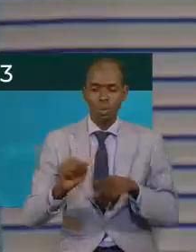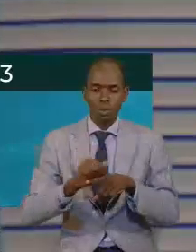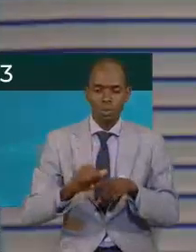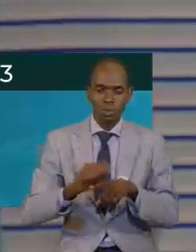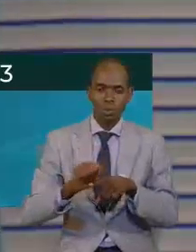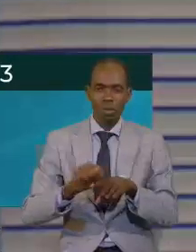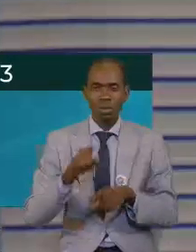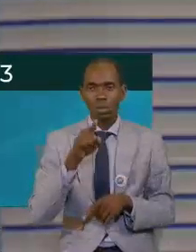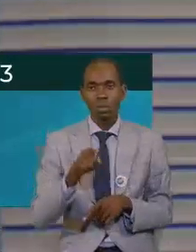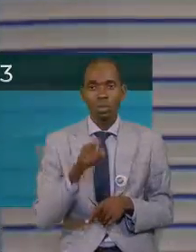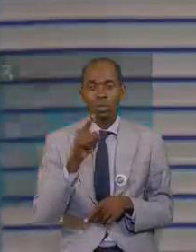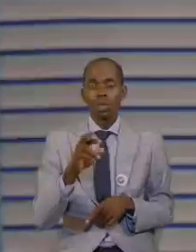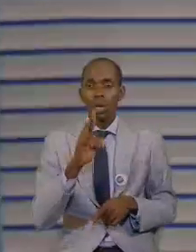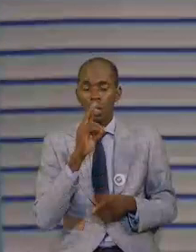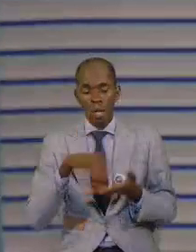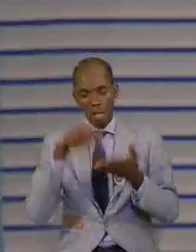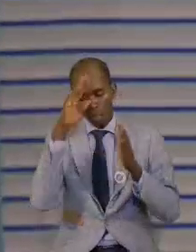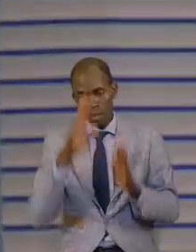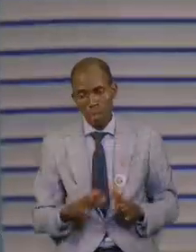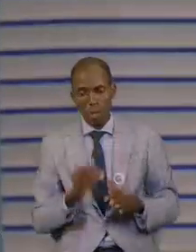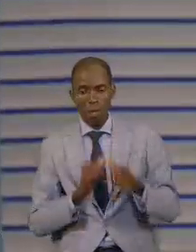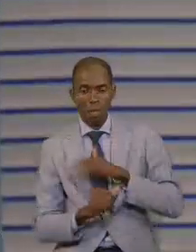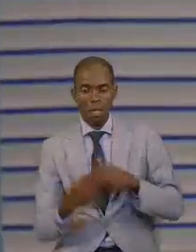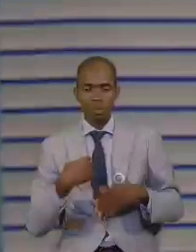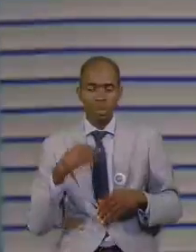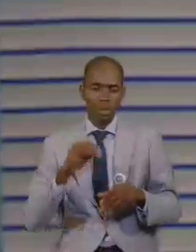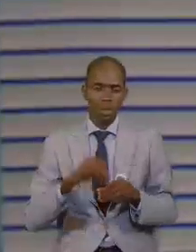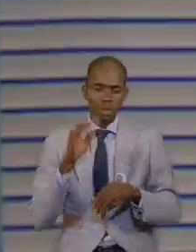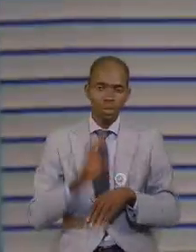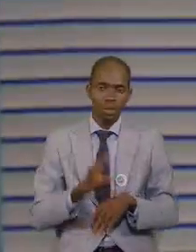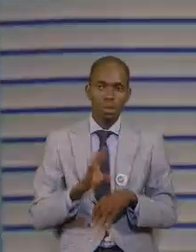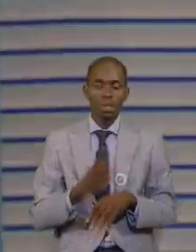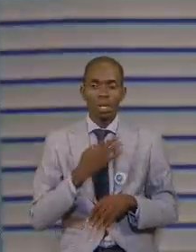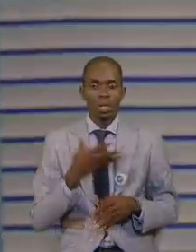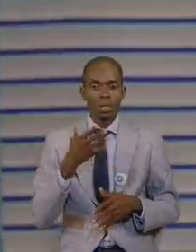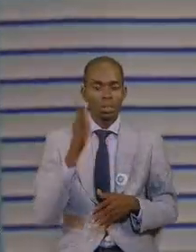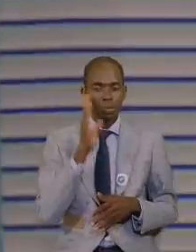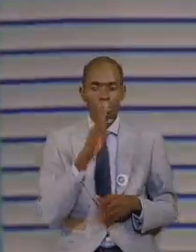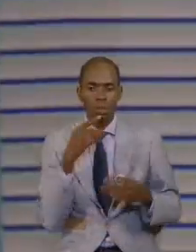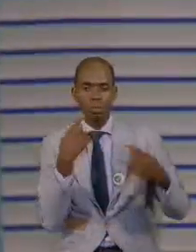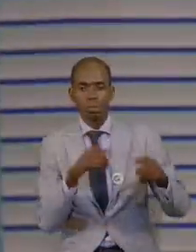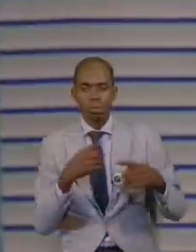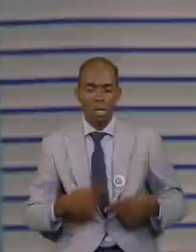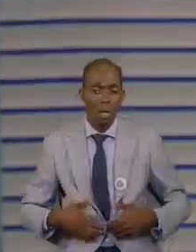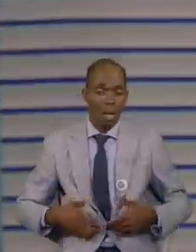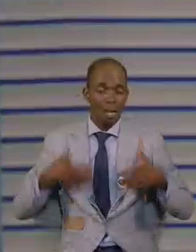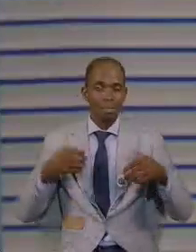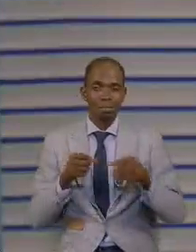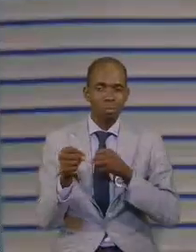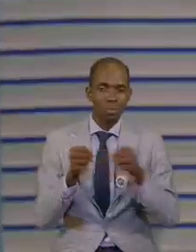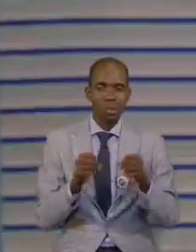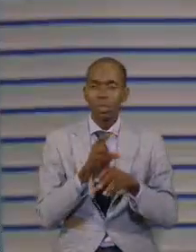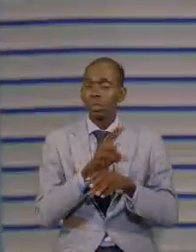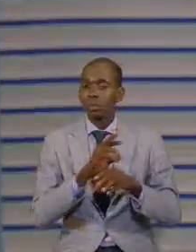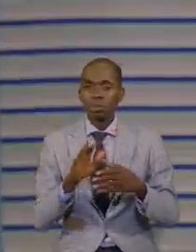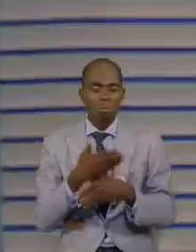my apprentice in the ministry. And then argument and fighting and anger, nothing like that between Elijah